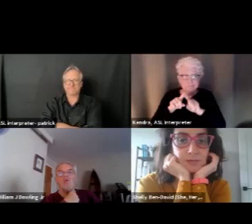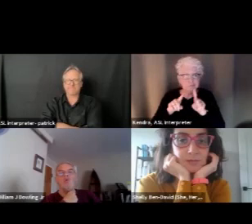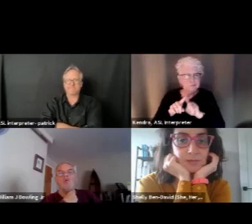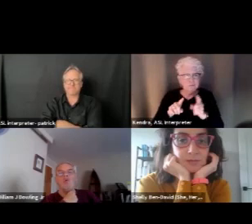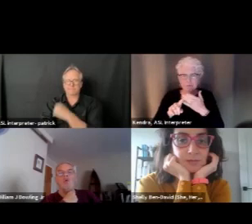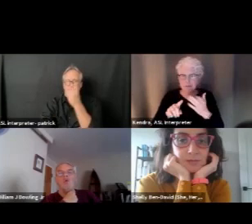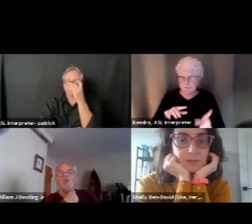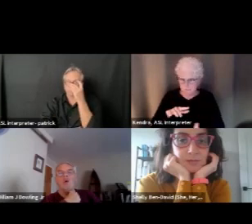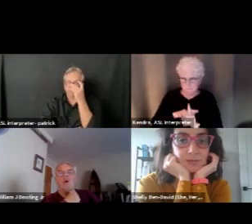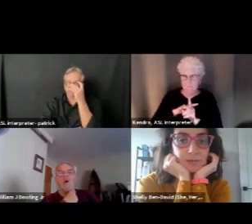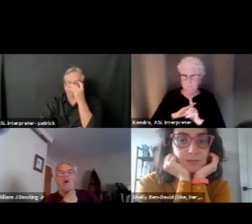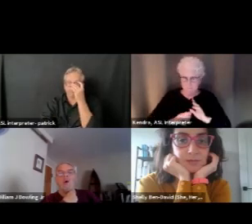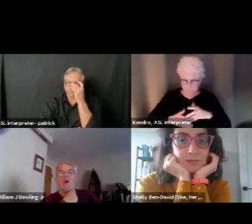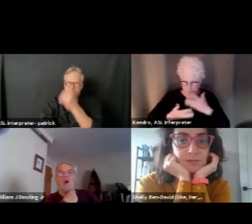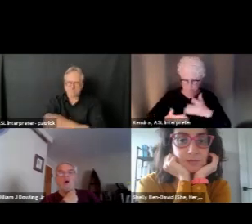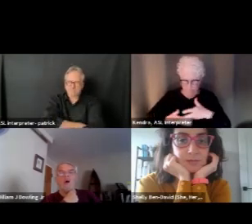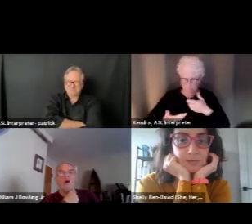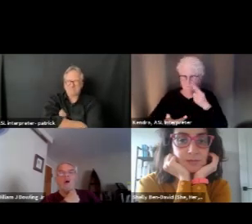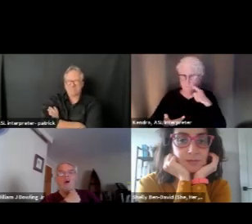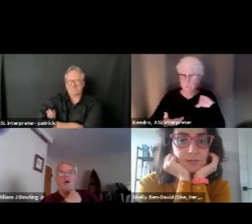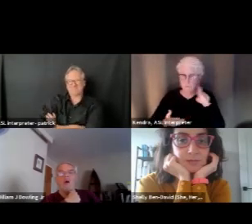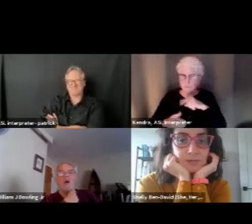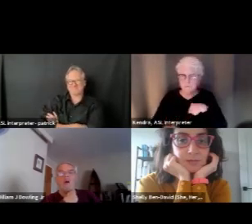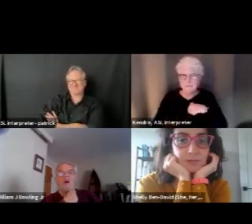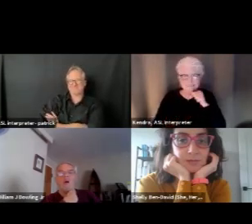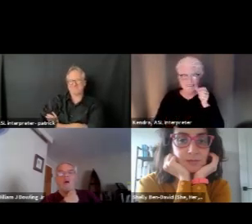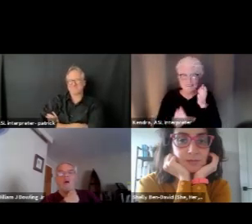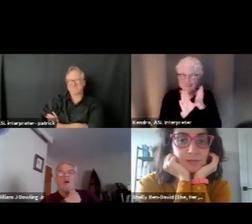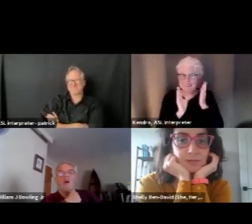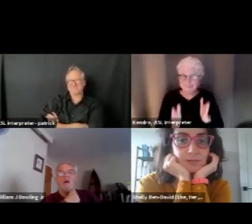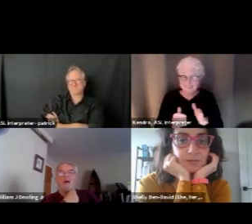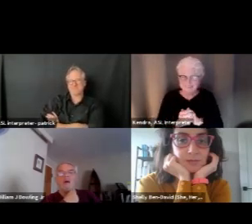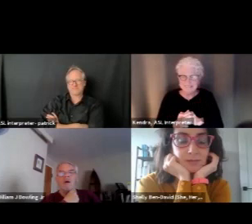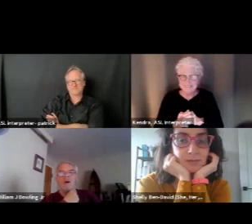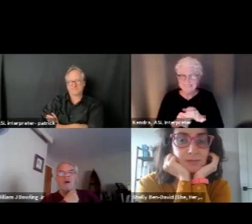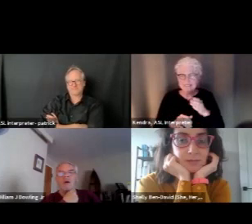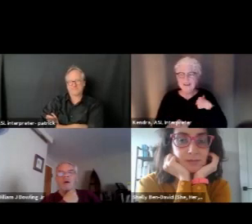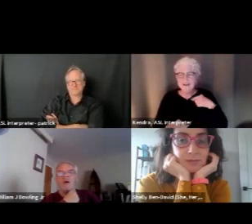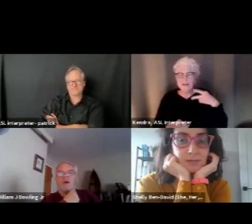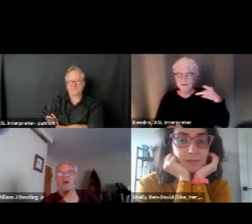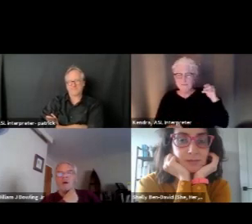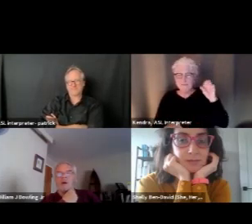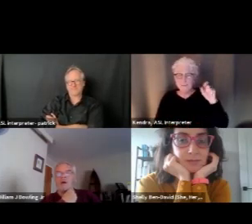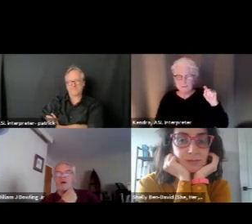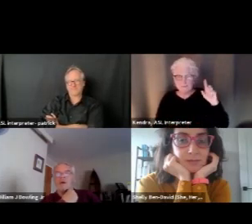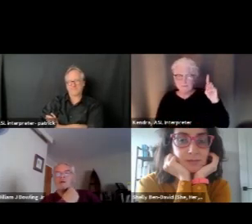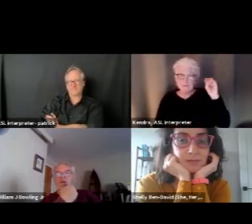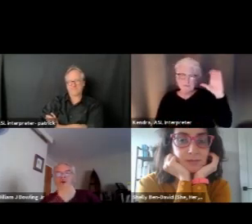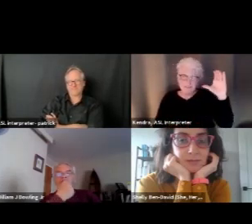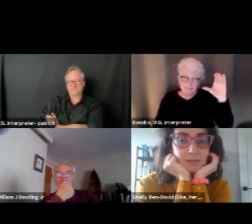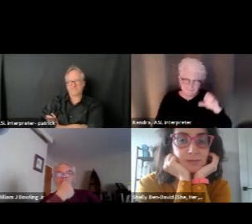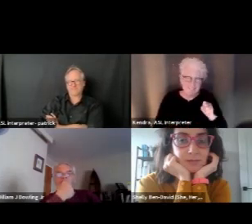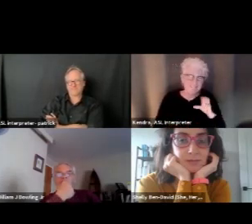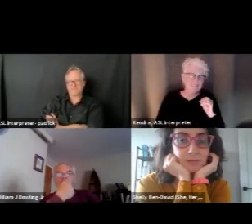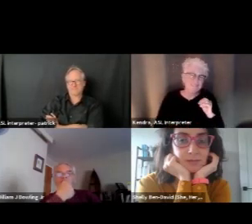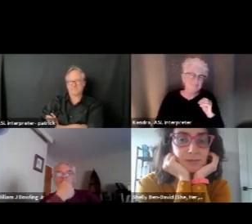not a psychologist. I'm just a postdoc. But if you want to reach out and talk to me about how you might be feeling after listening